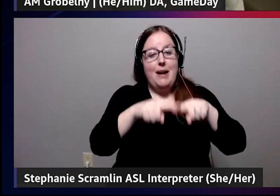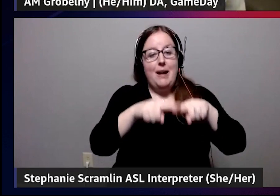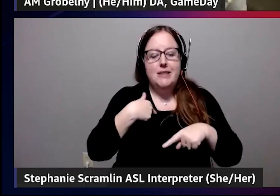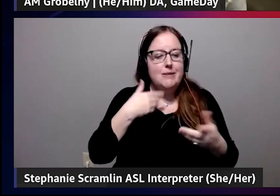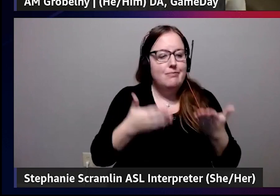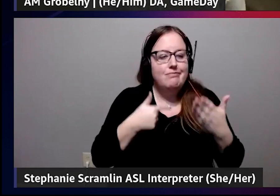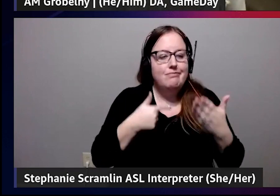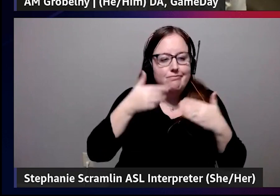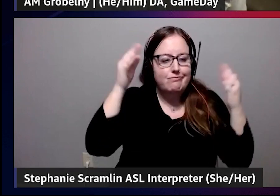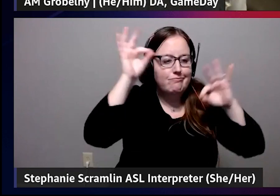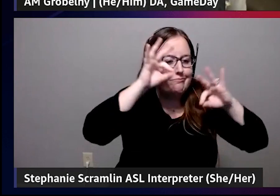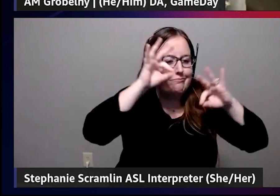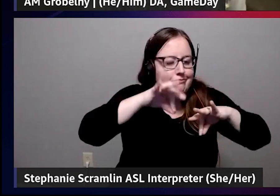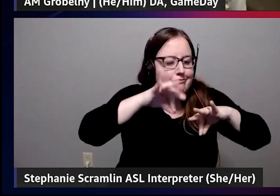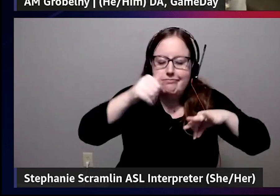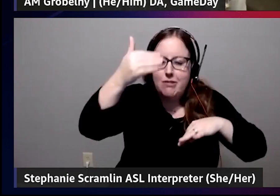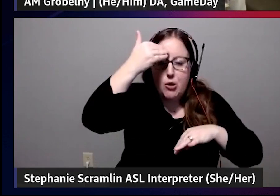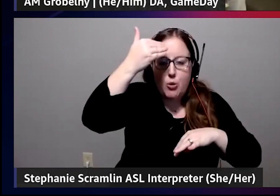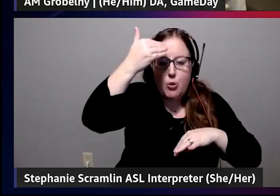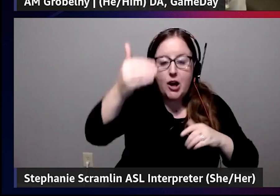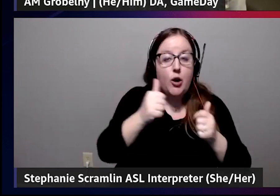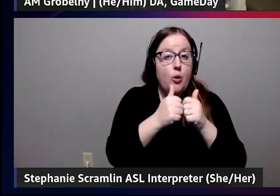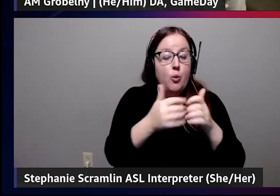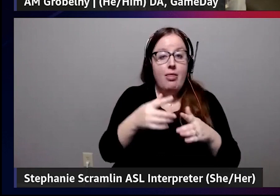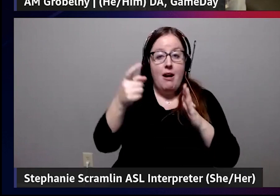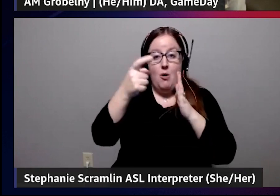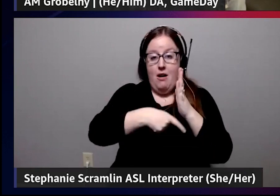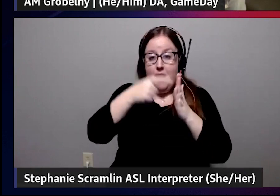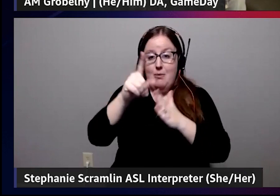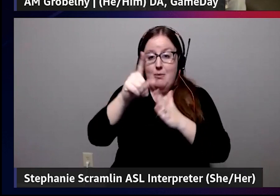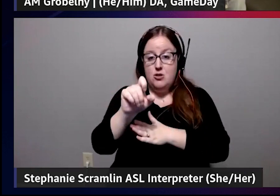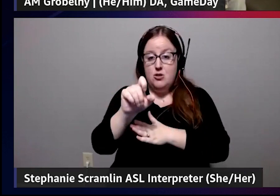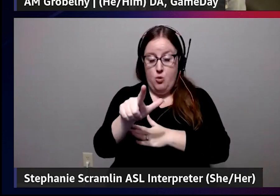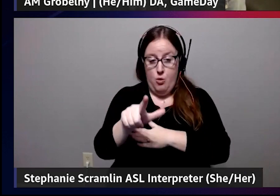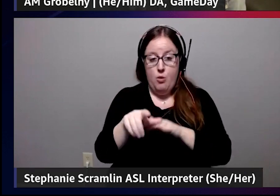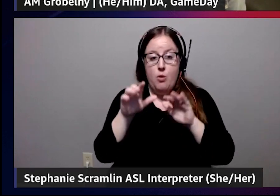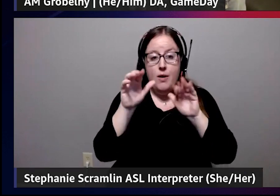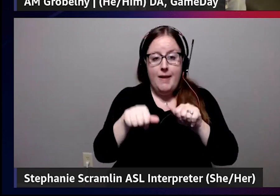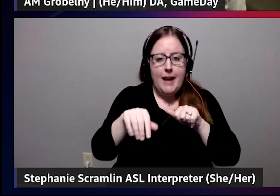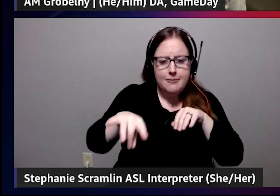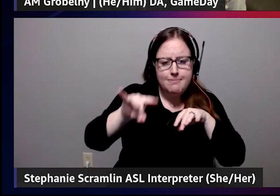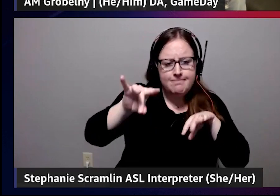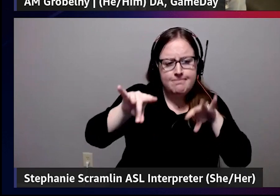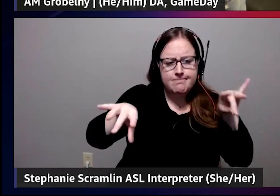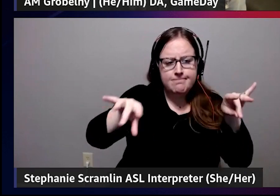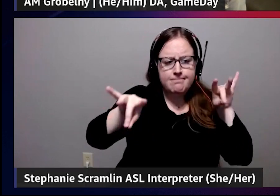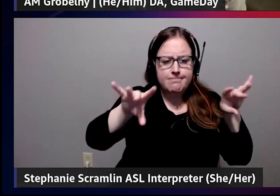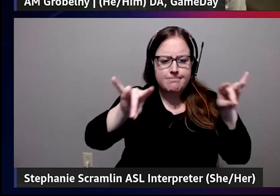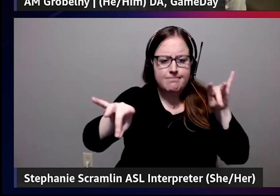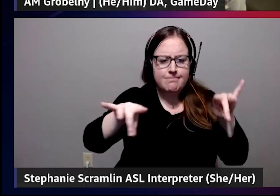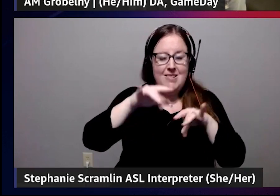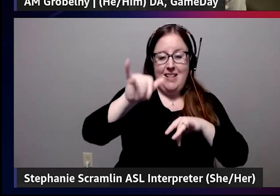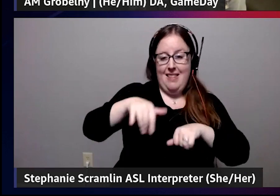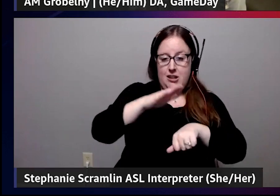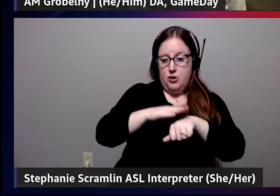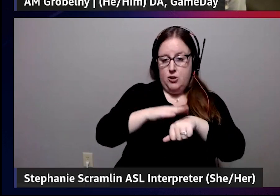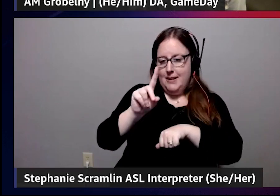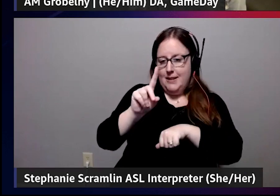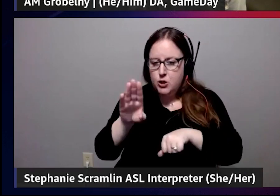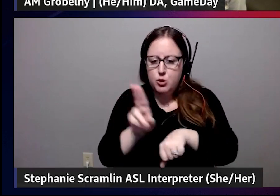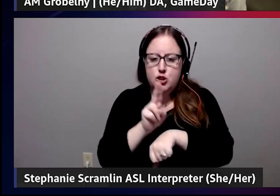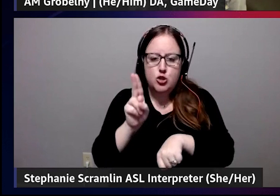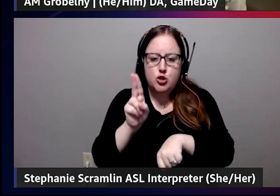of. And without having an automated tool that can pick out, hey, these are the other dashboards it's using, here are the